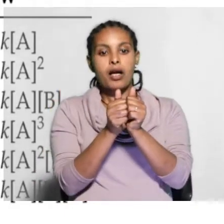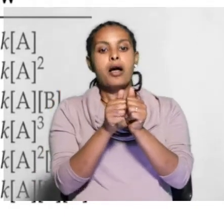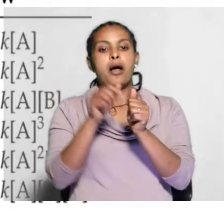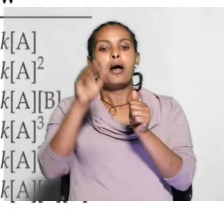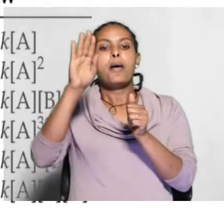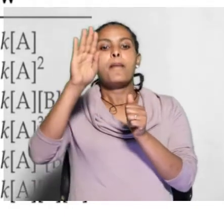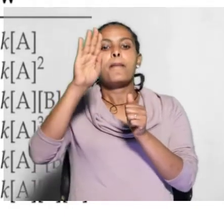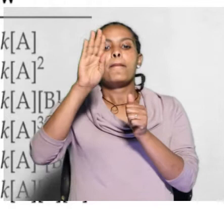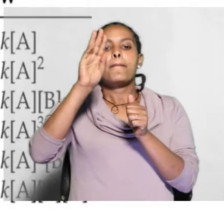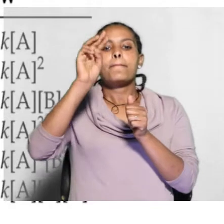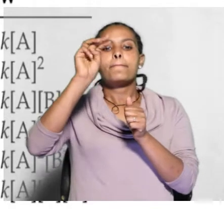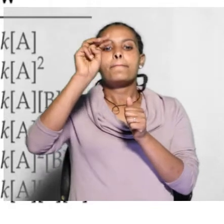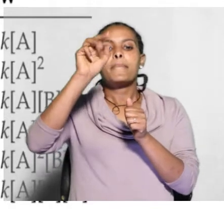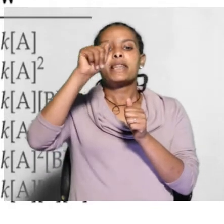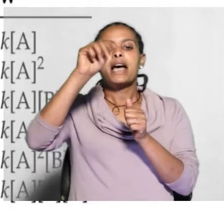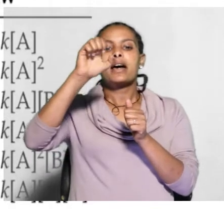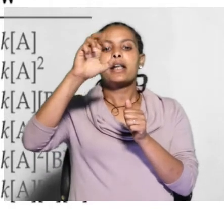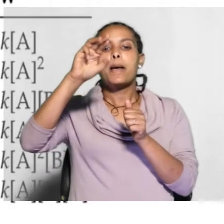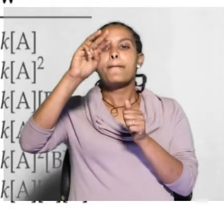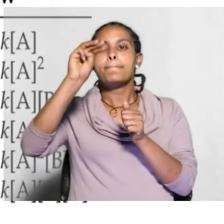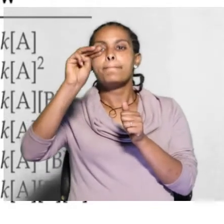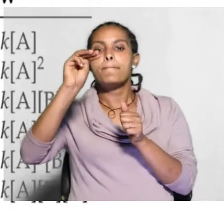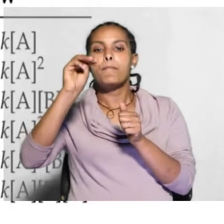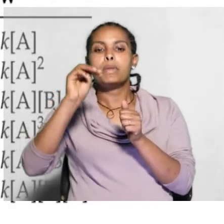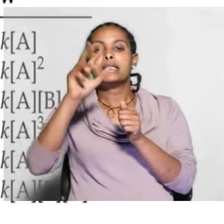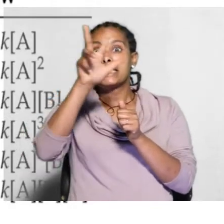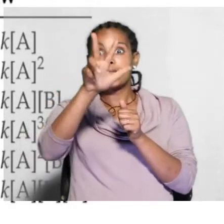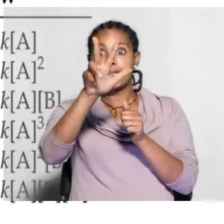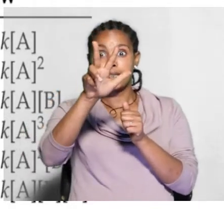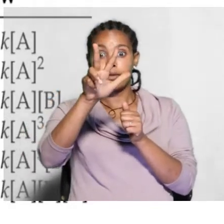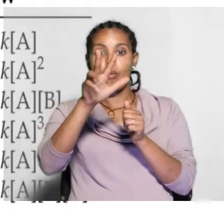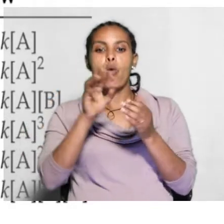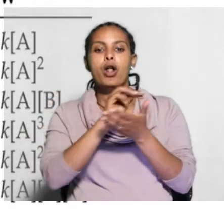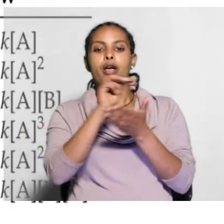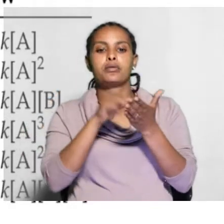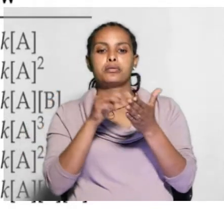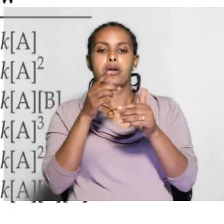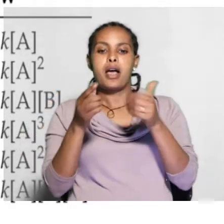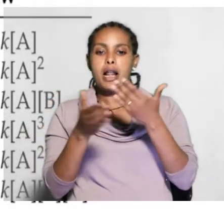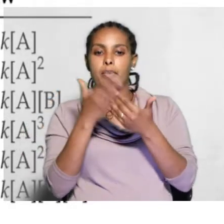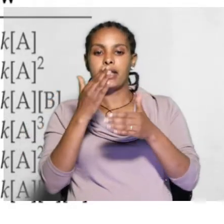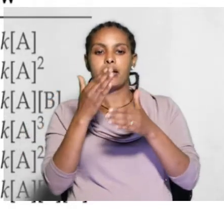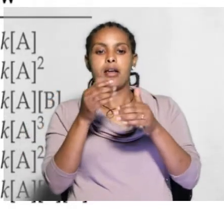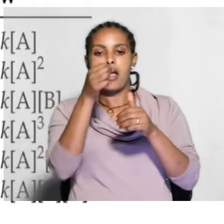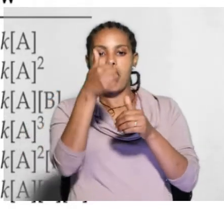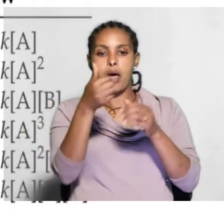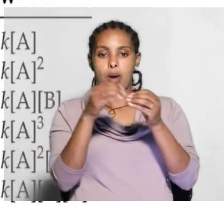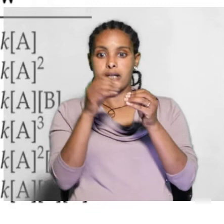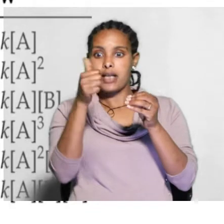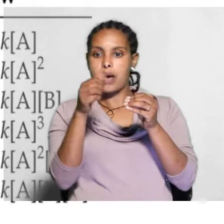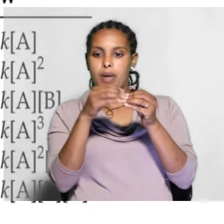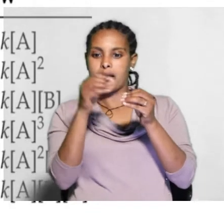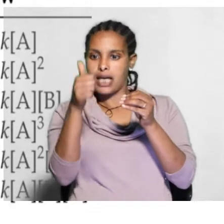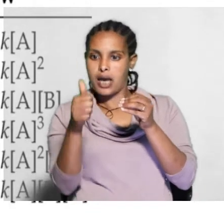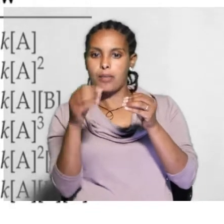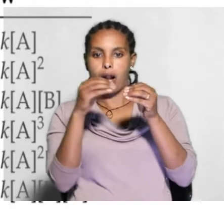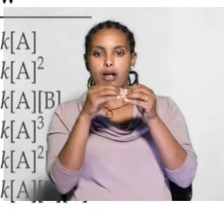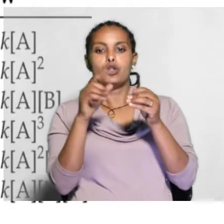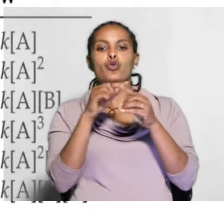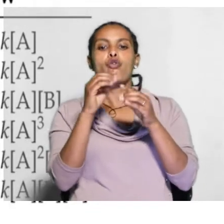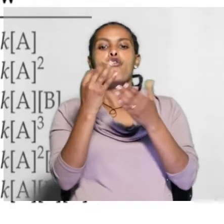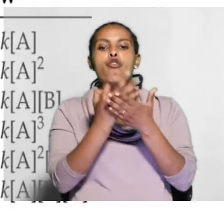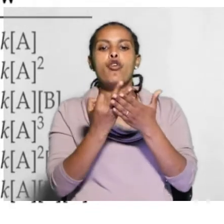Thermolecular, three molecules in the elementary step. For example, A plus M to